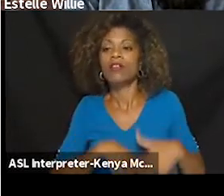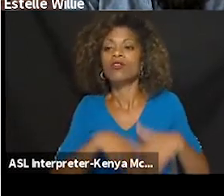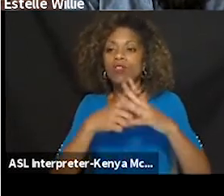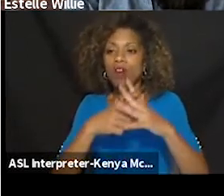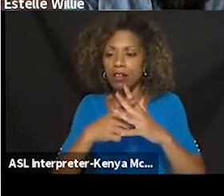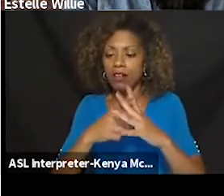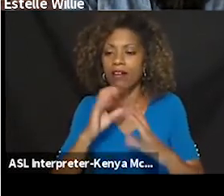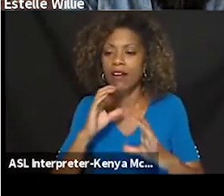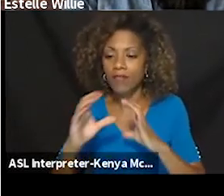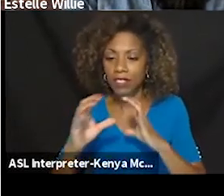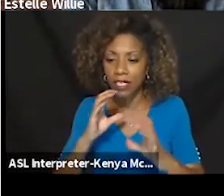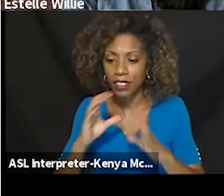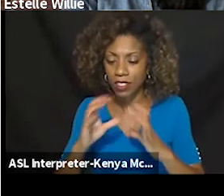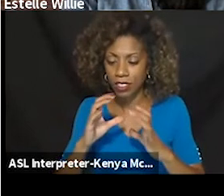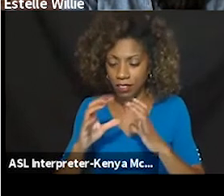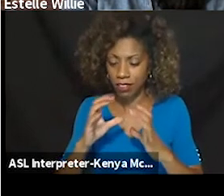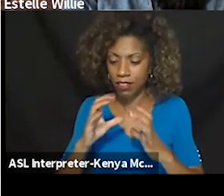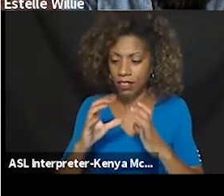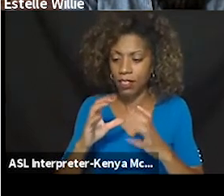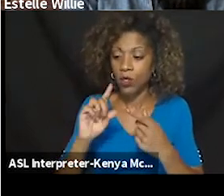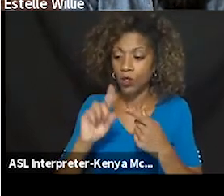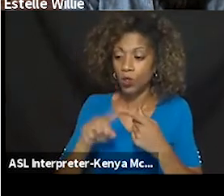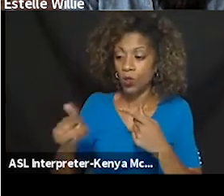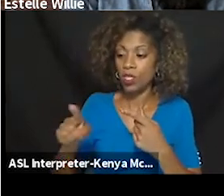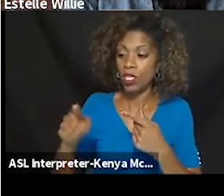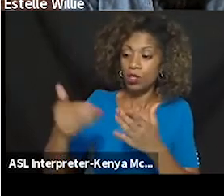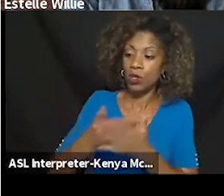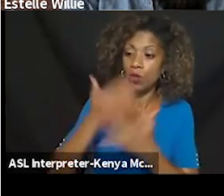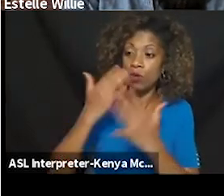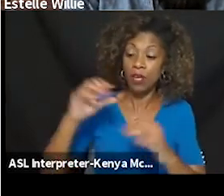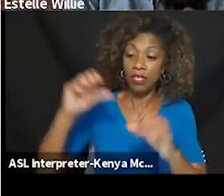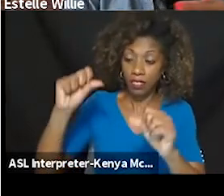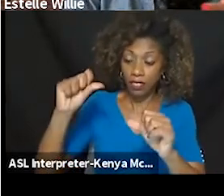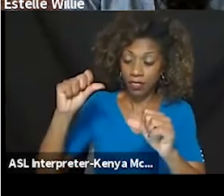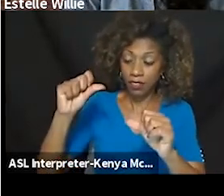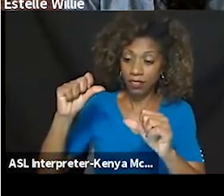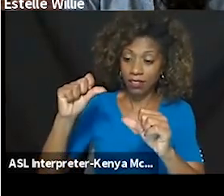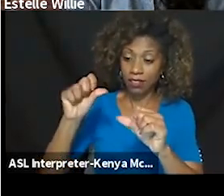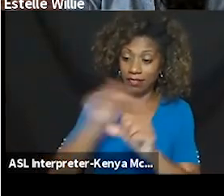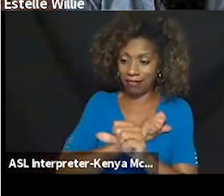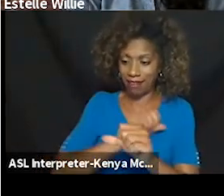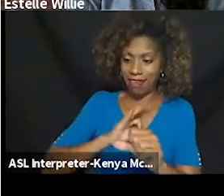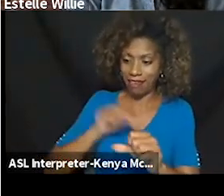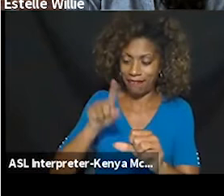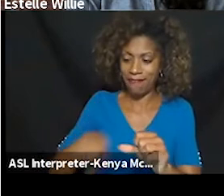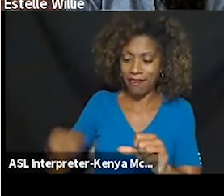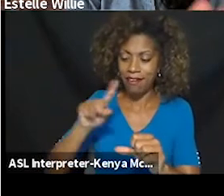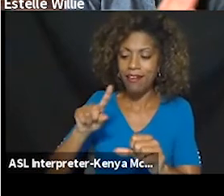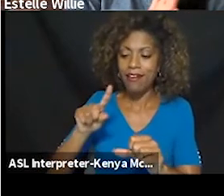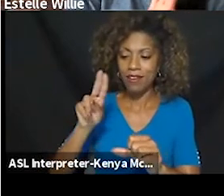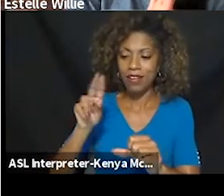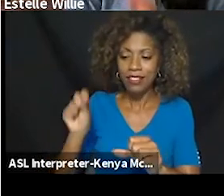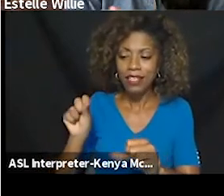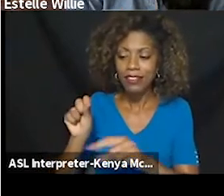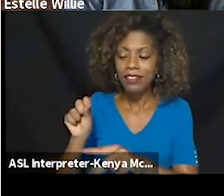incoming administration was having about reopening schools. And so with that report, we paired